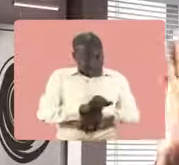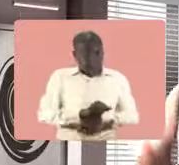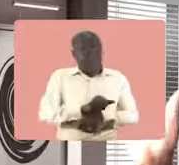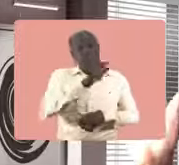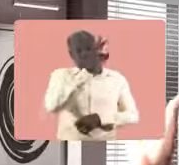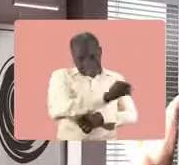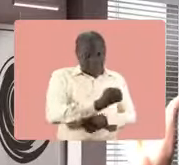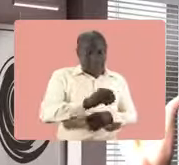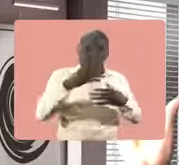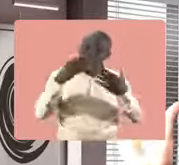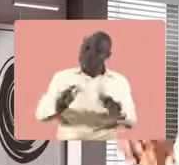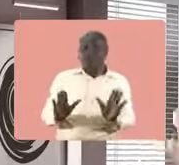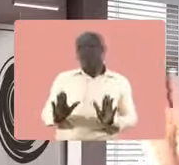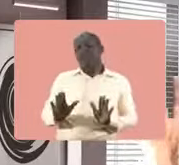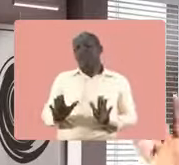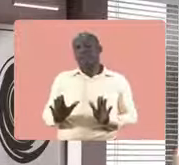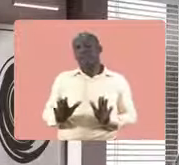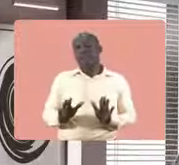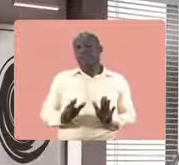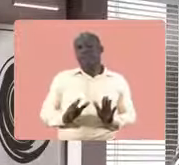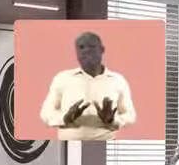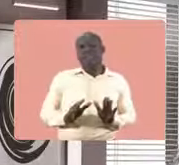no wasikio ne job wonya dwuma